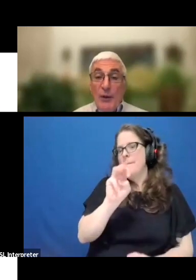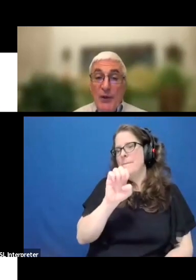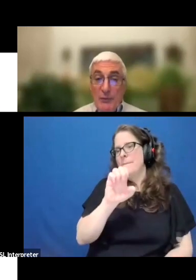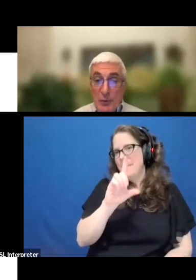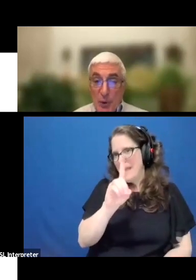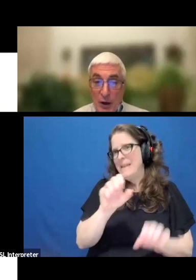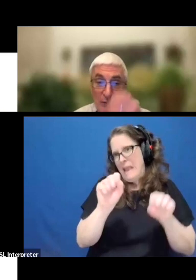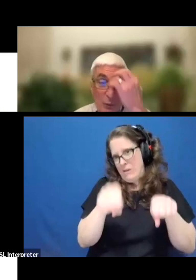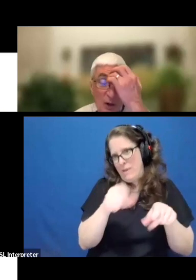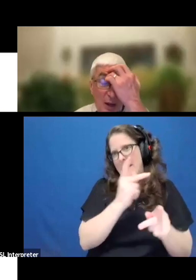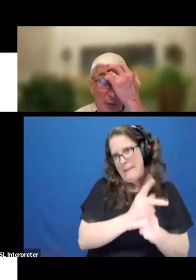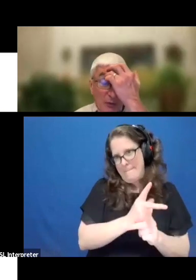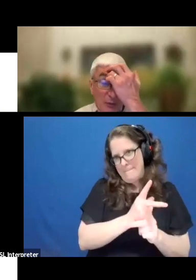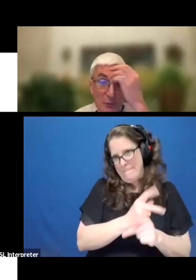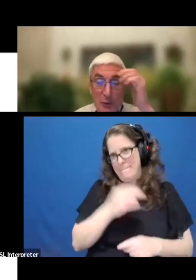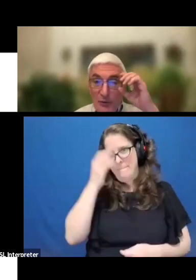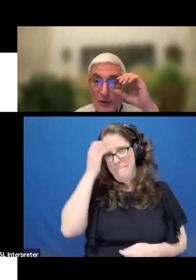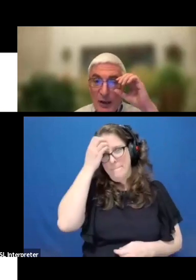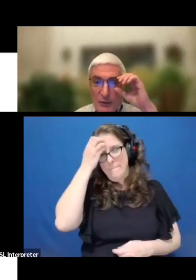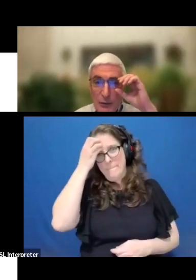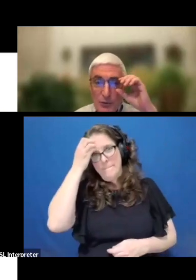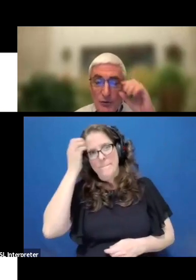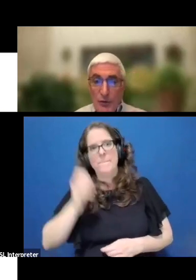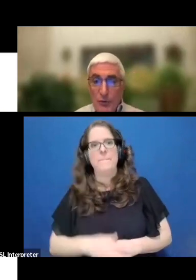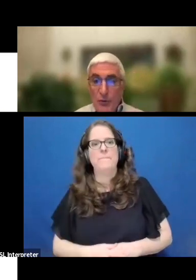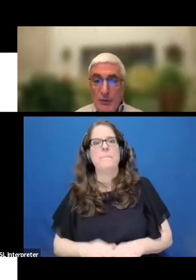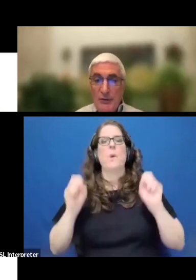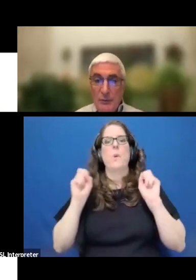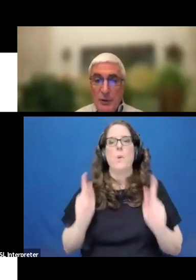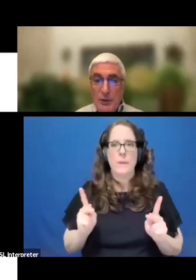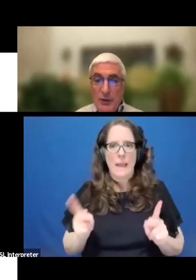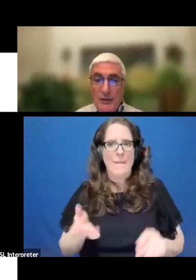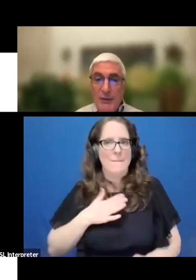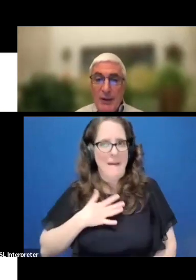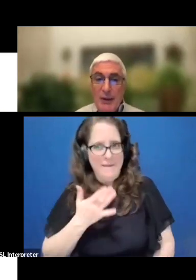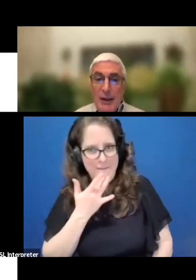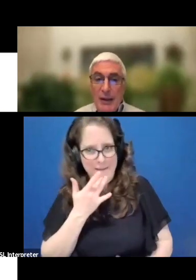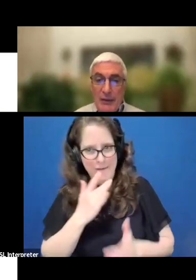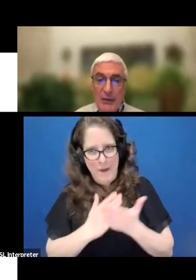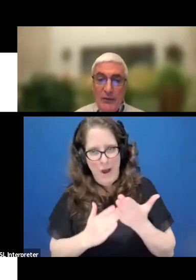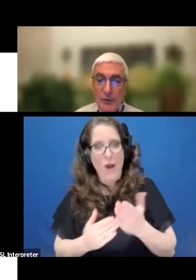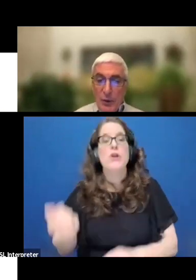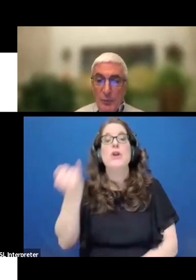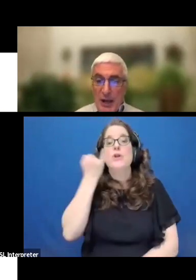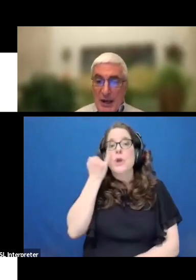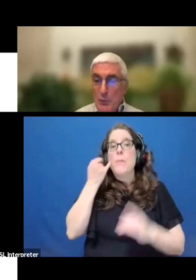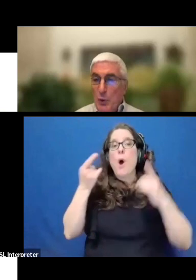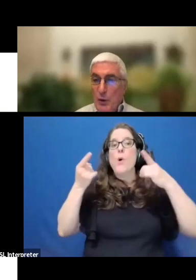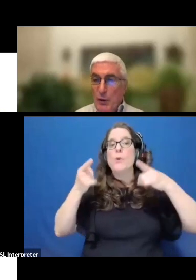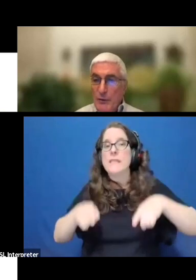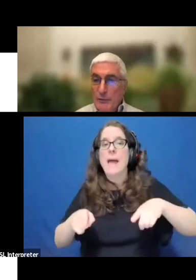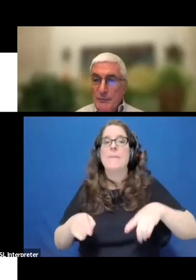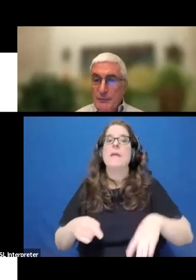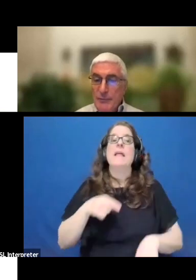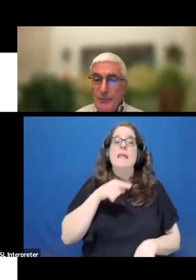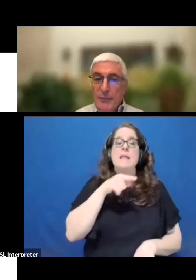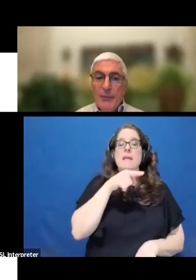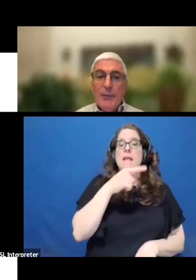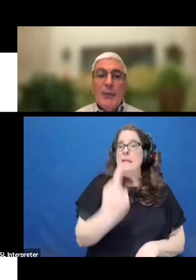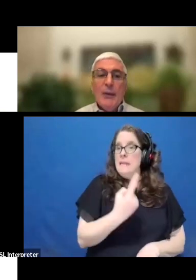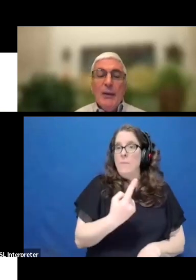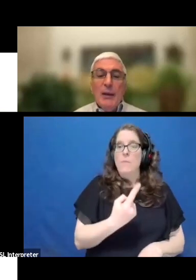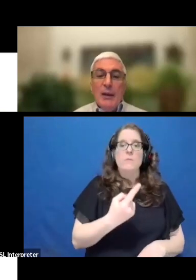So my favorite part, what happens if a person gets Social Security disability and then they start paid work?